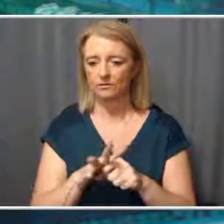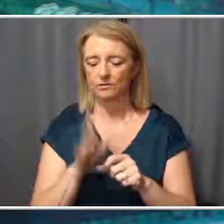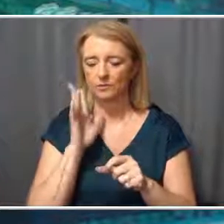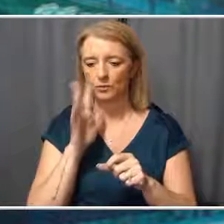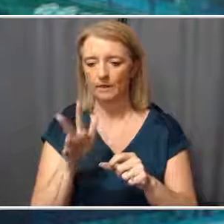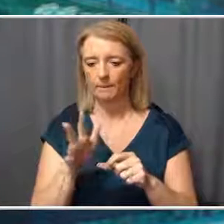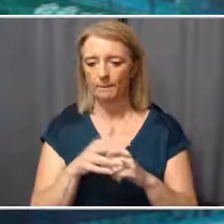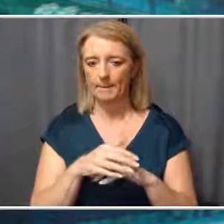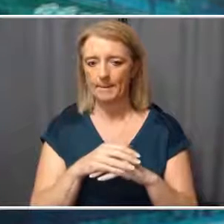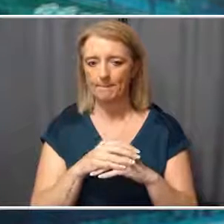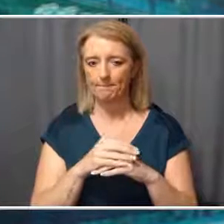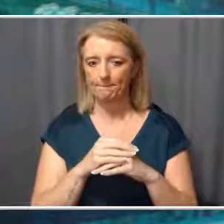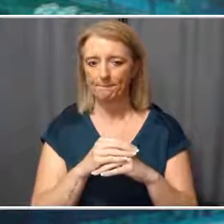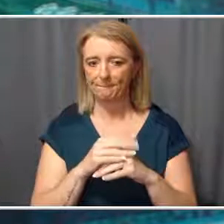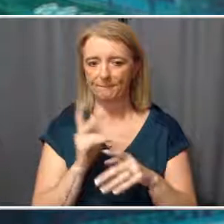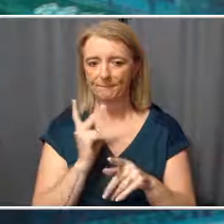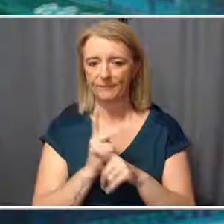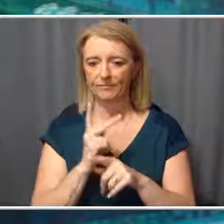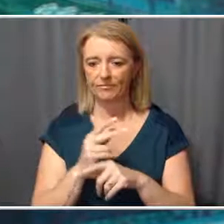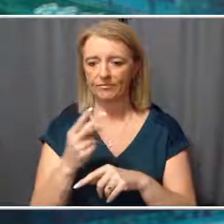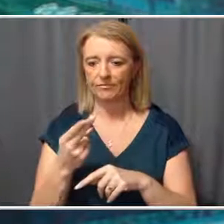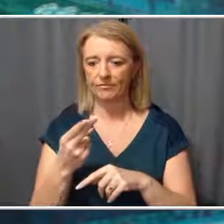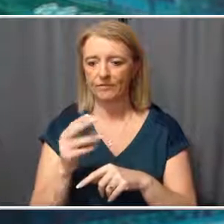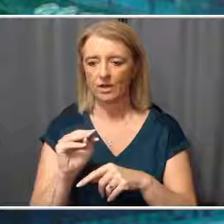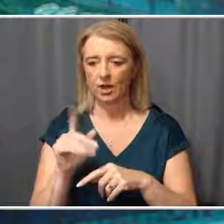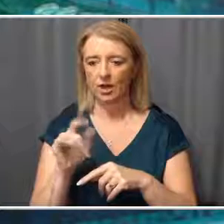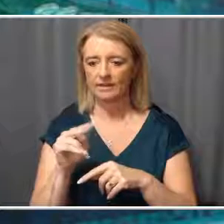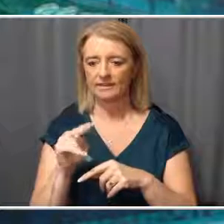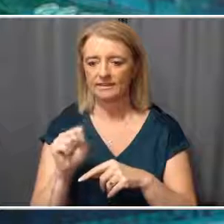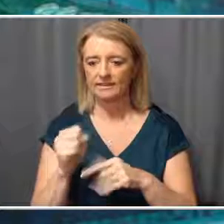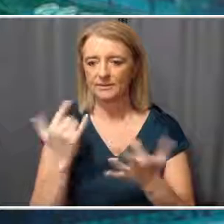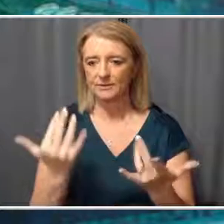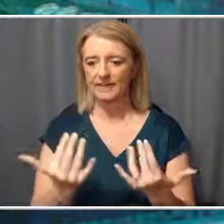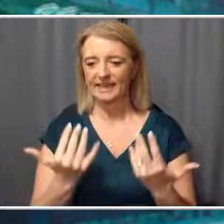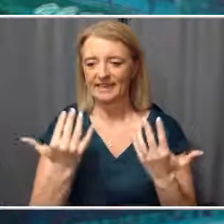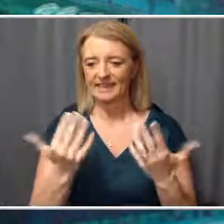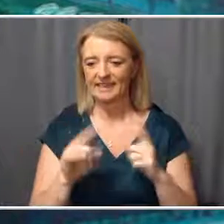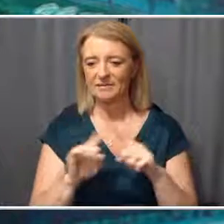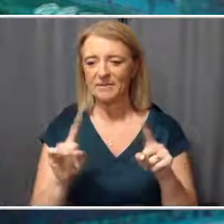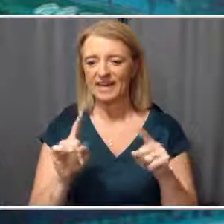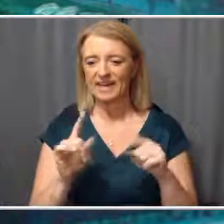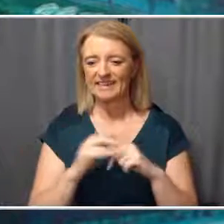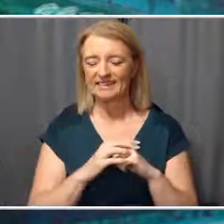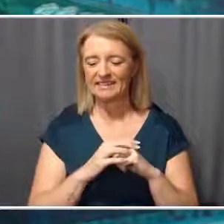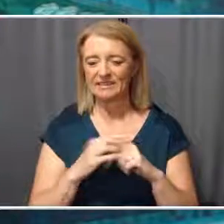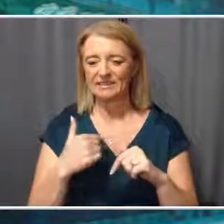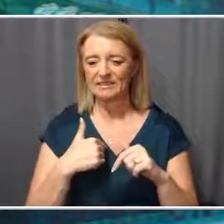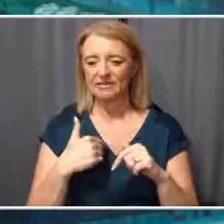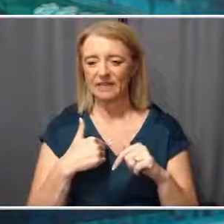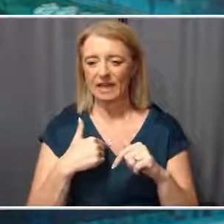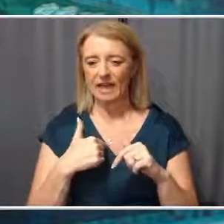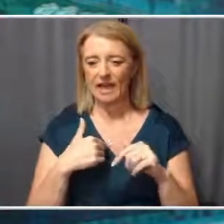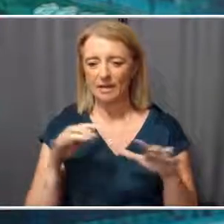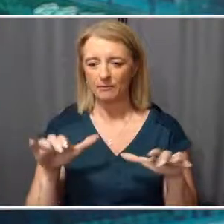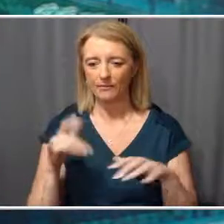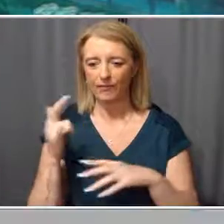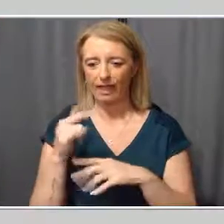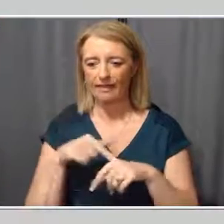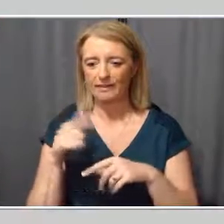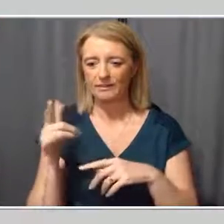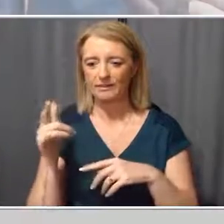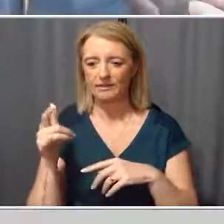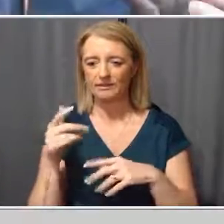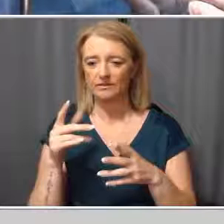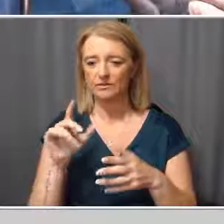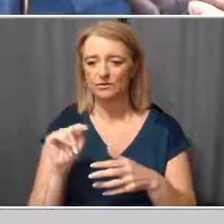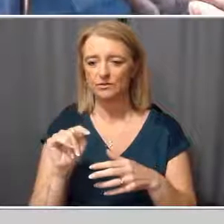been especially busy. We've done 24 transplants in just the first 16 days of the month. My partners have been extremely busy helping patients,